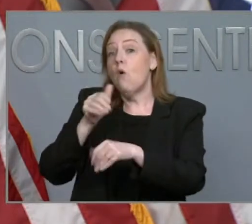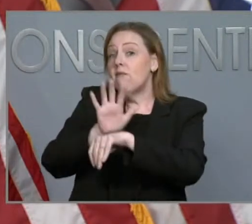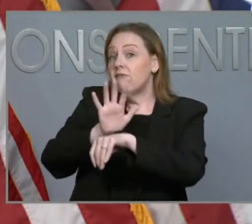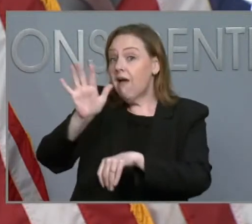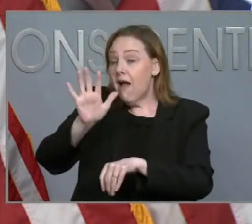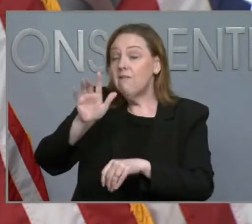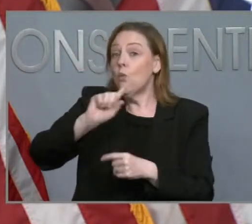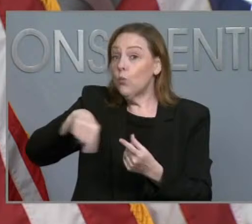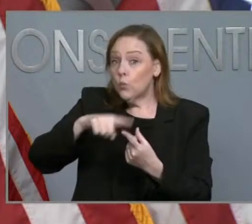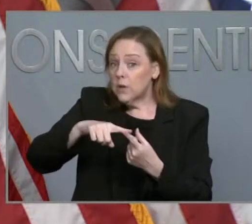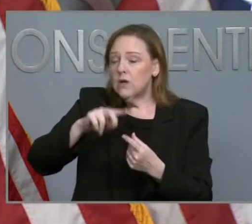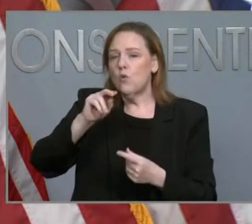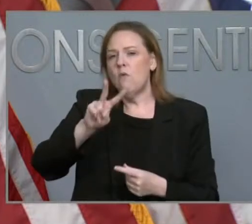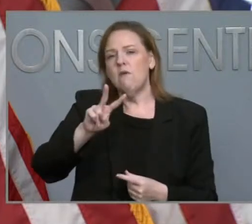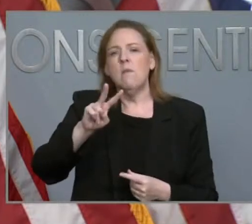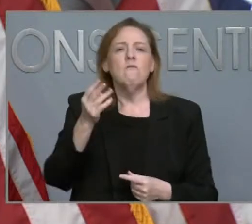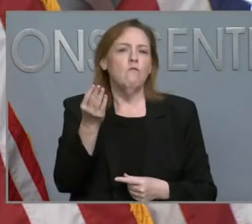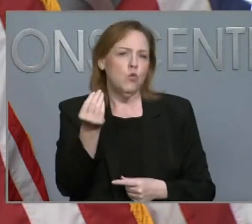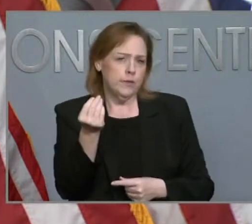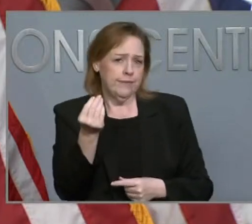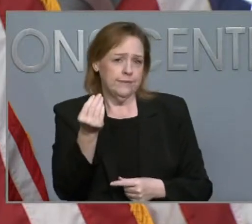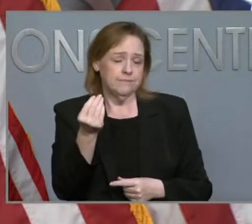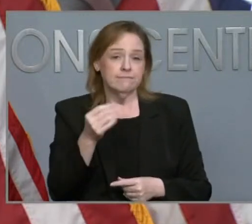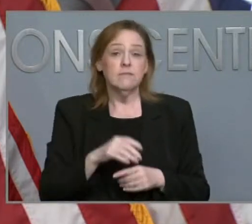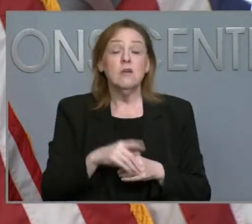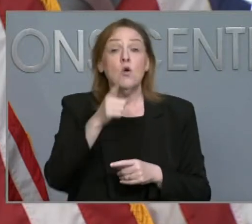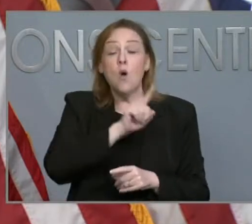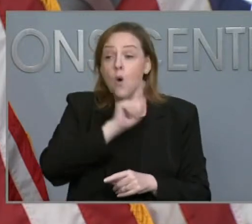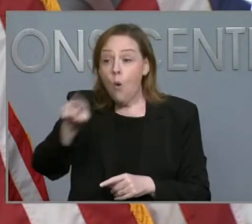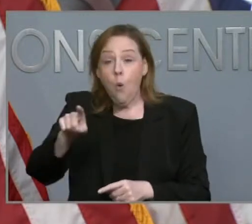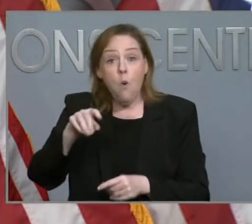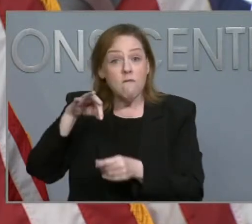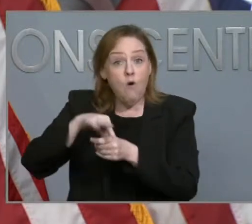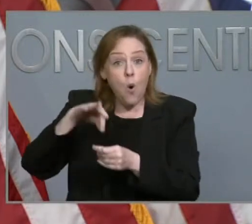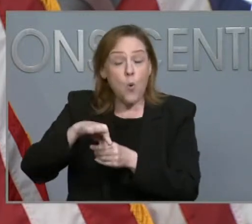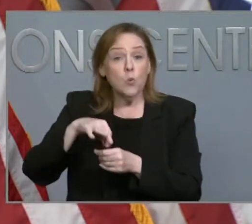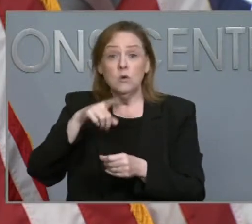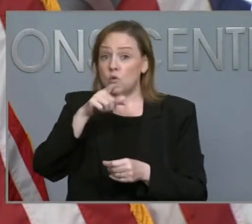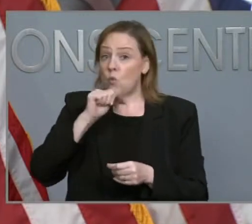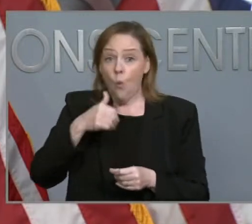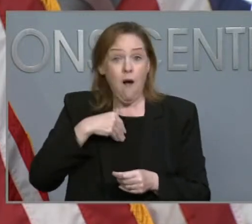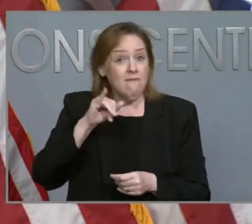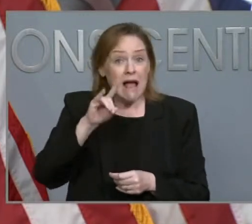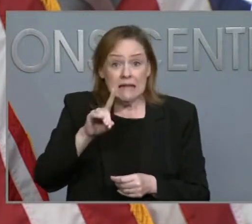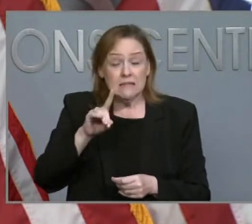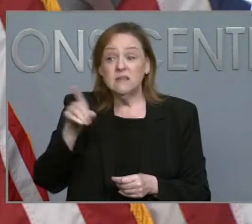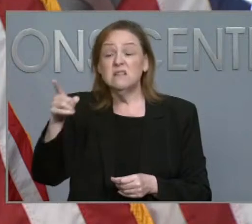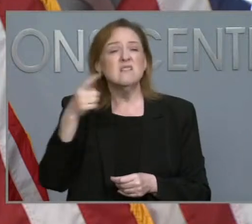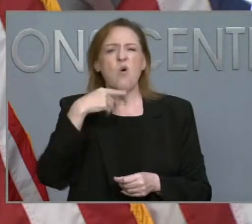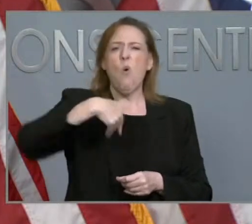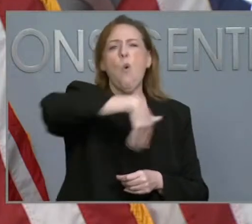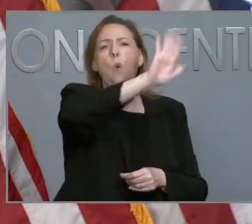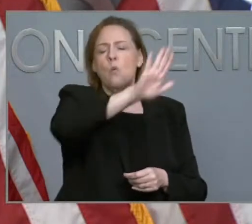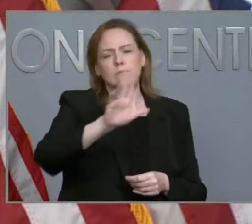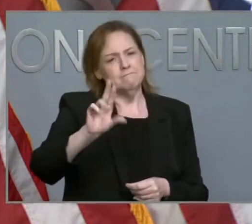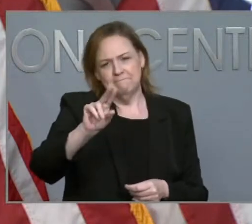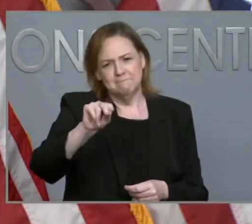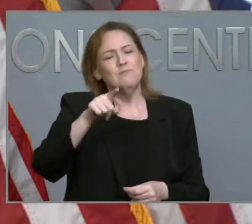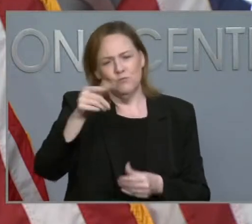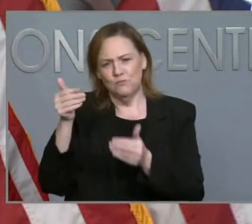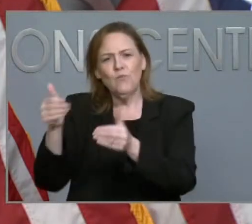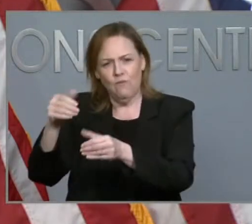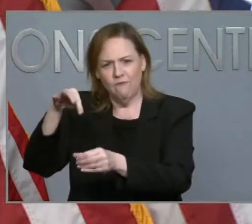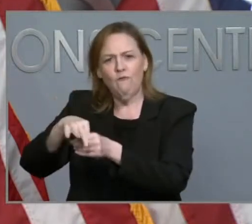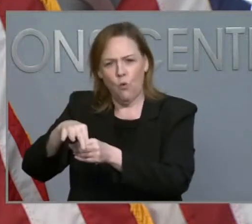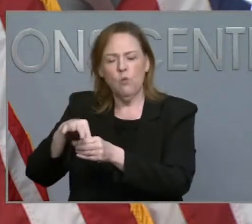14th. No voter should be turned away from the polls for not having an ID with them.